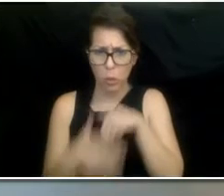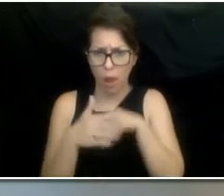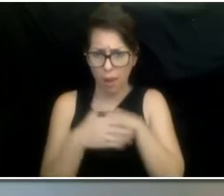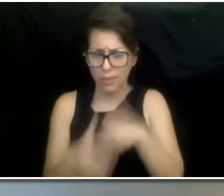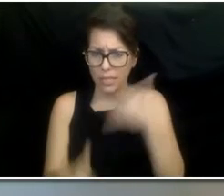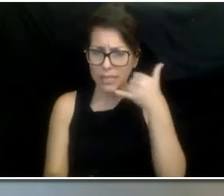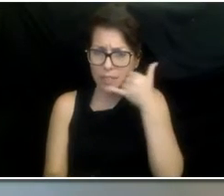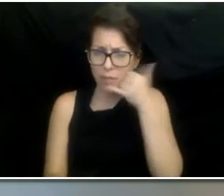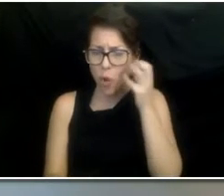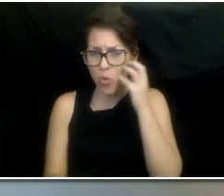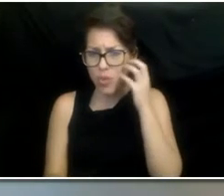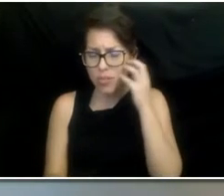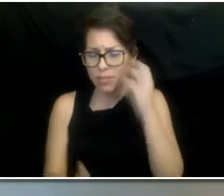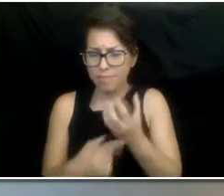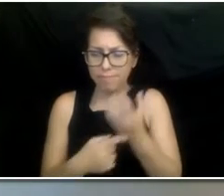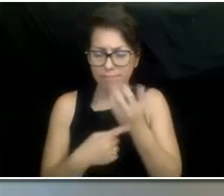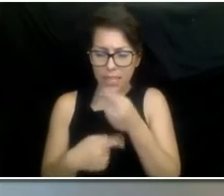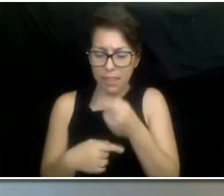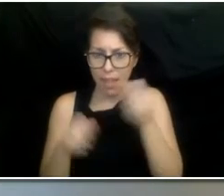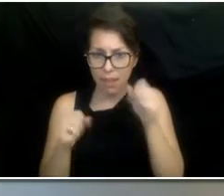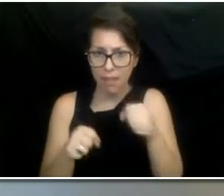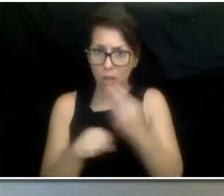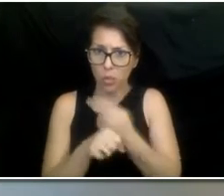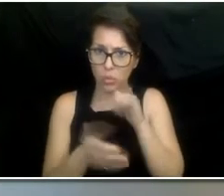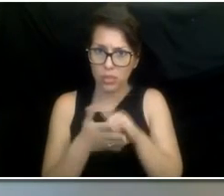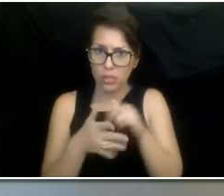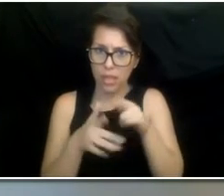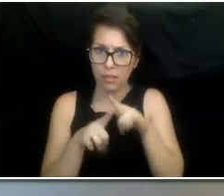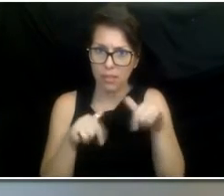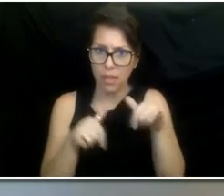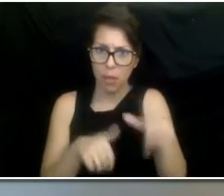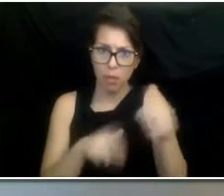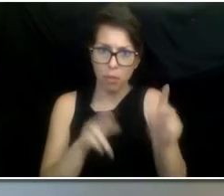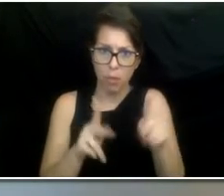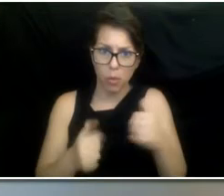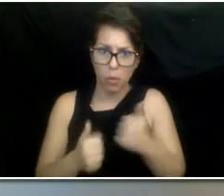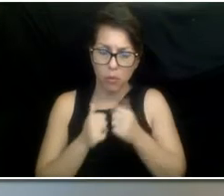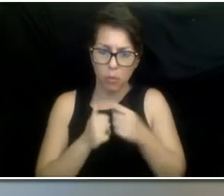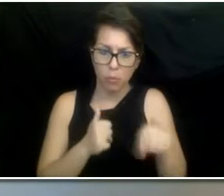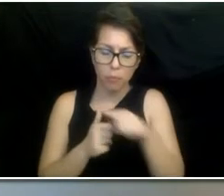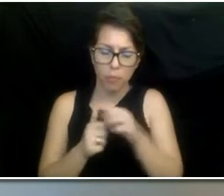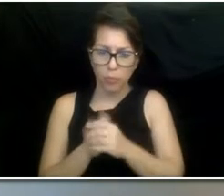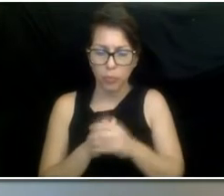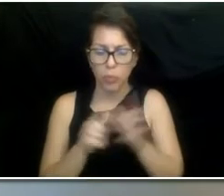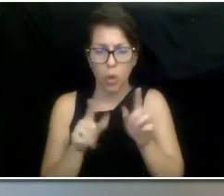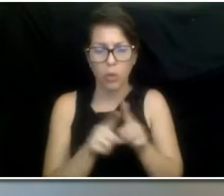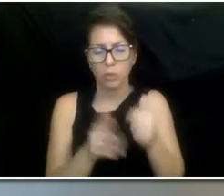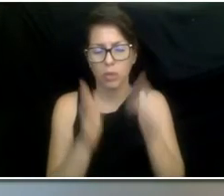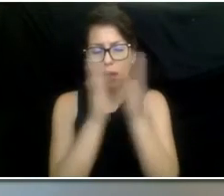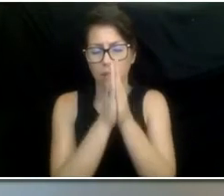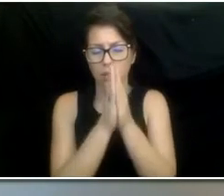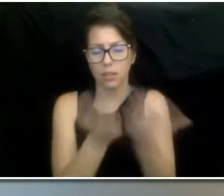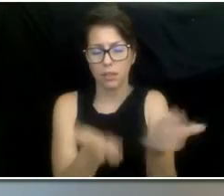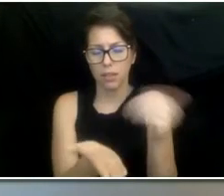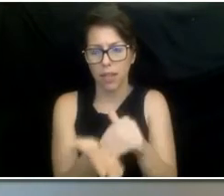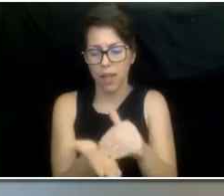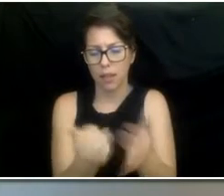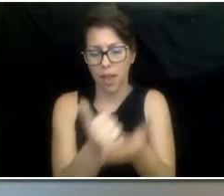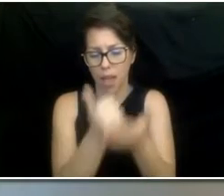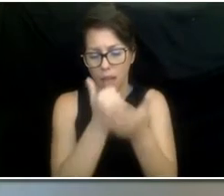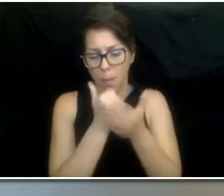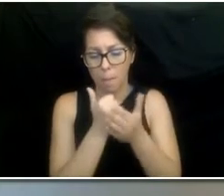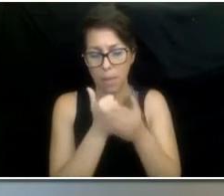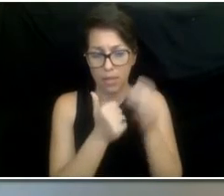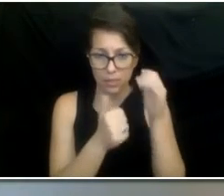these support petitions in whatever way possible to prever preserve that initiation date to allow us to